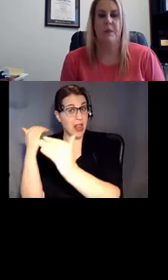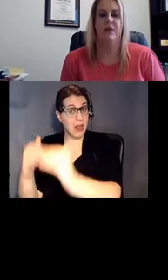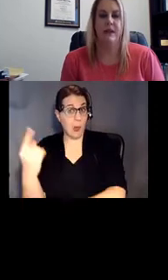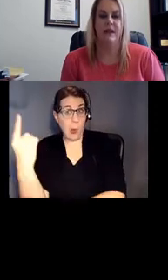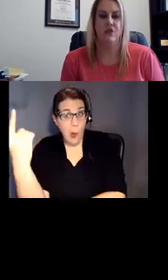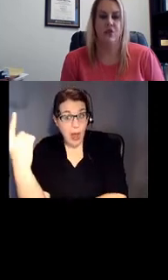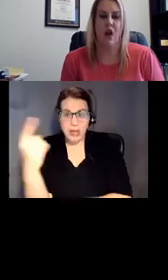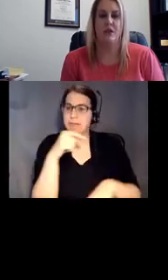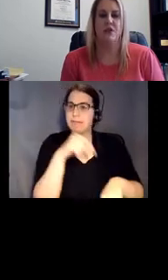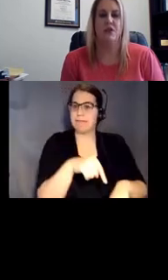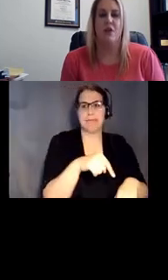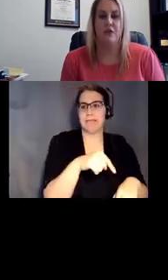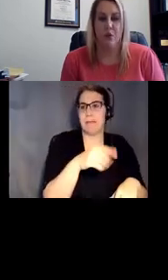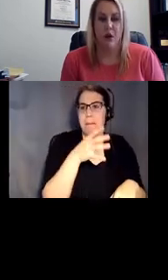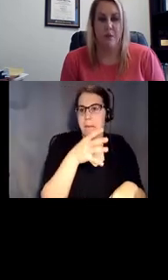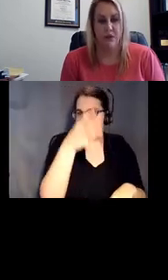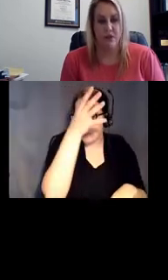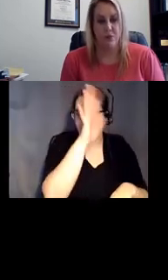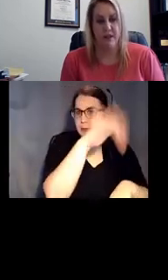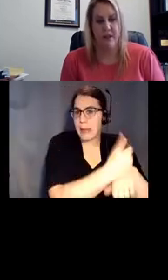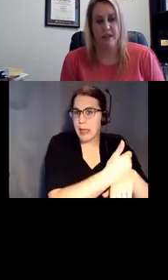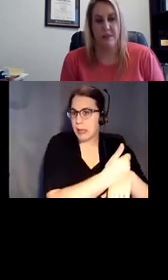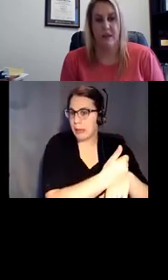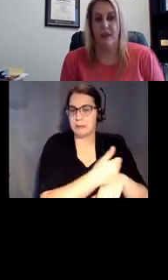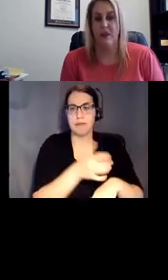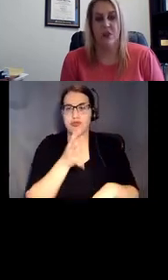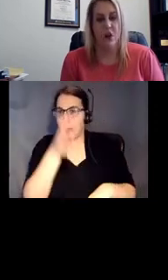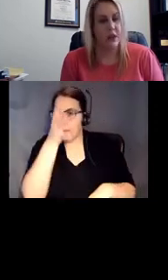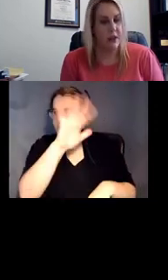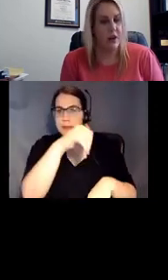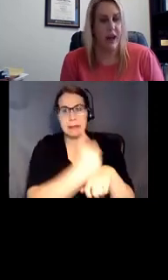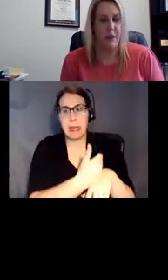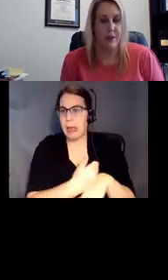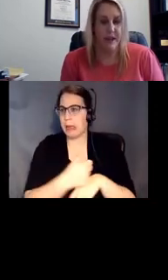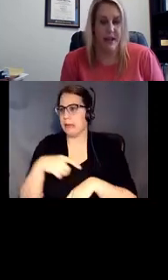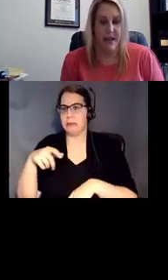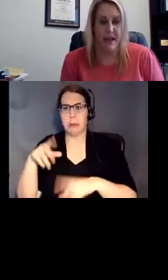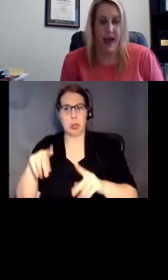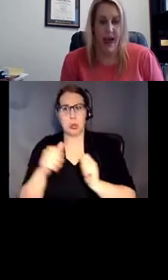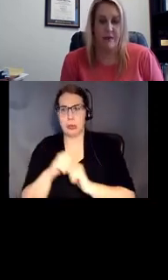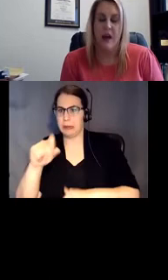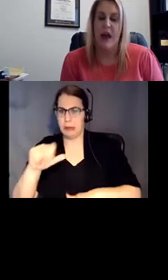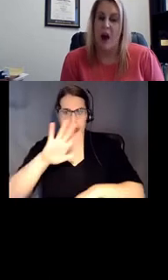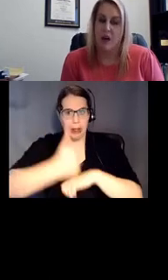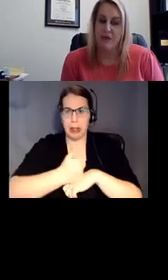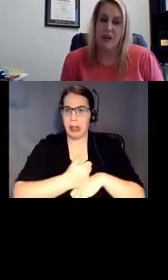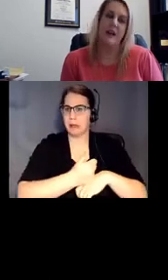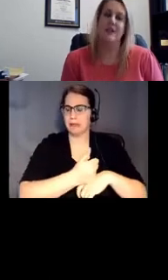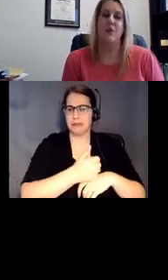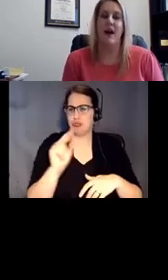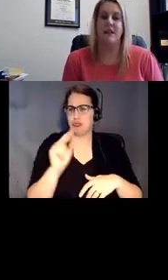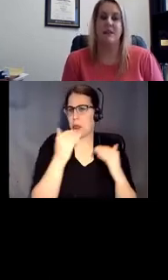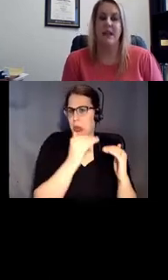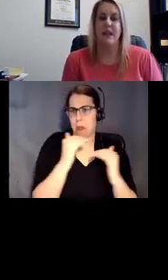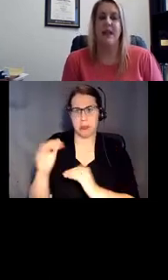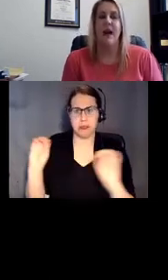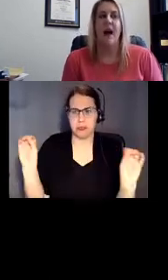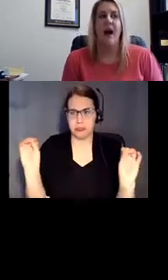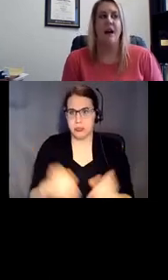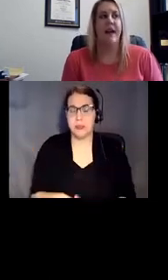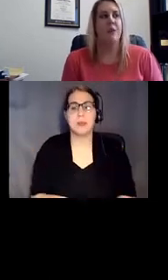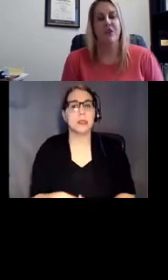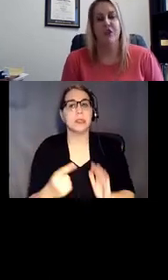a supplemental needs trust for a person with a disability. There's no limit on how many they can have. Often clients will ask